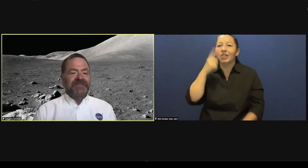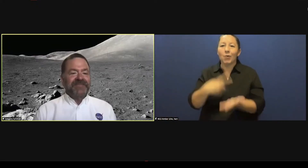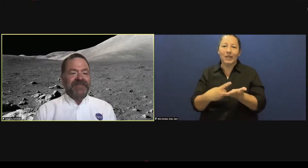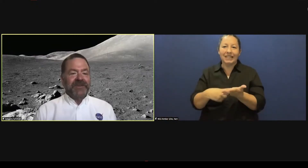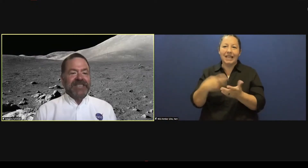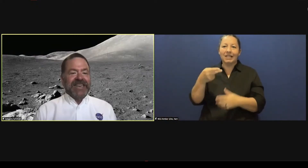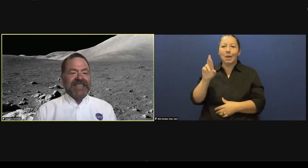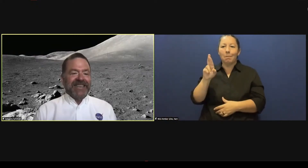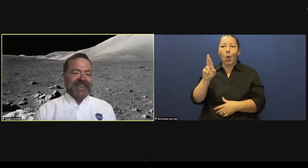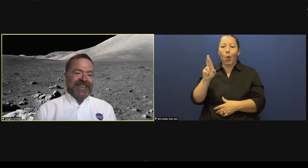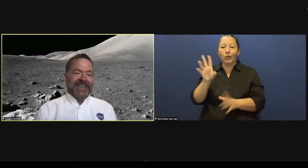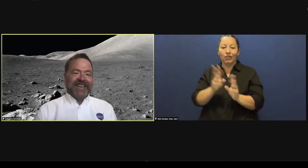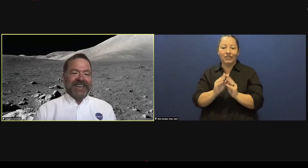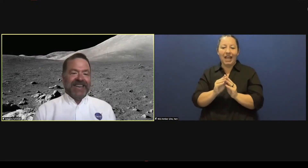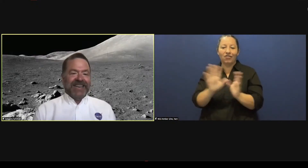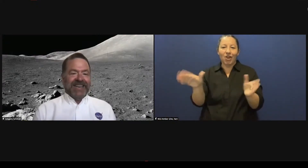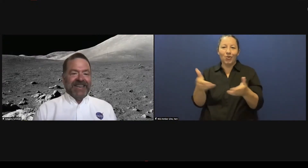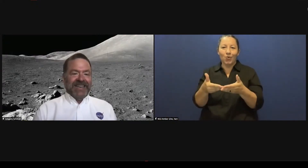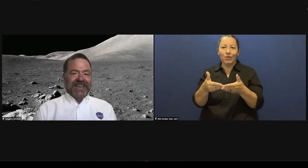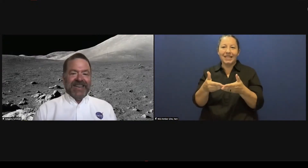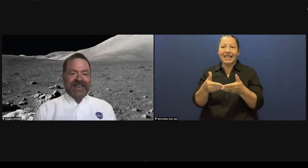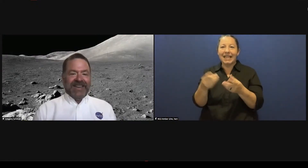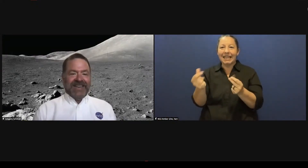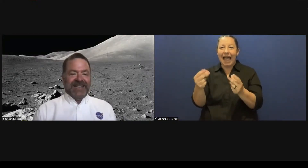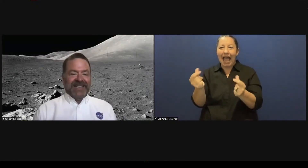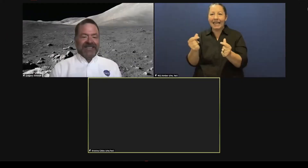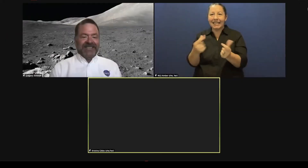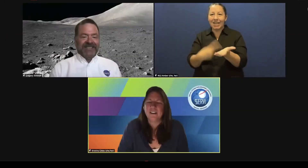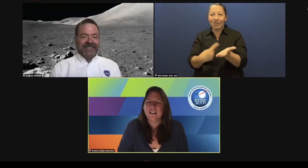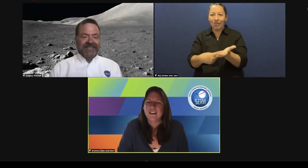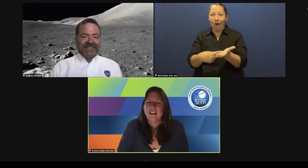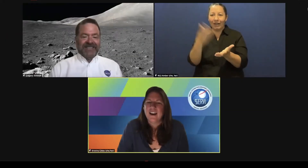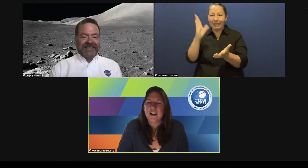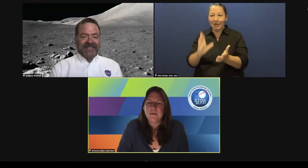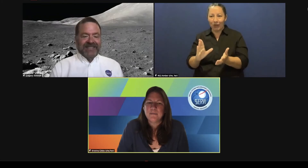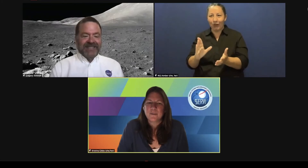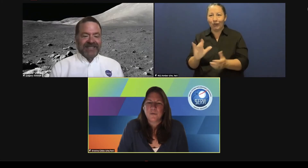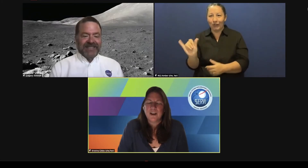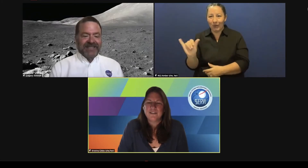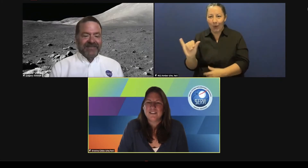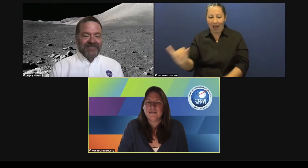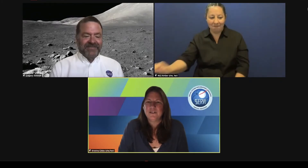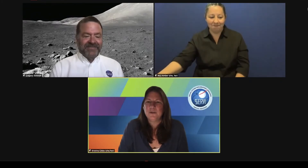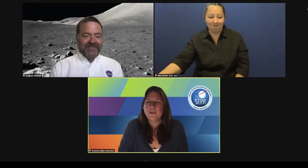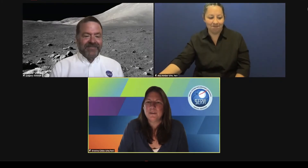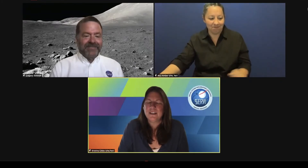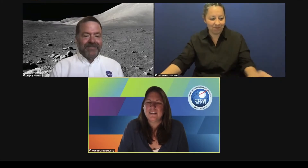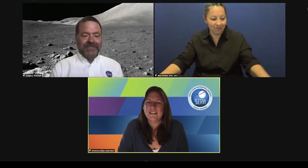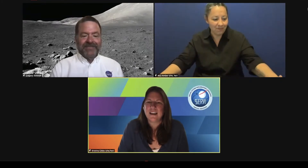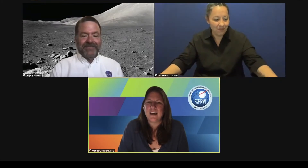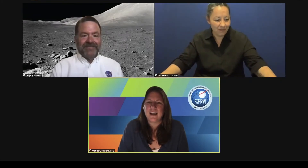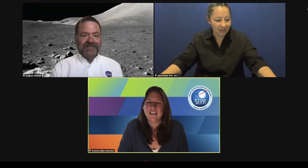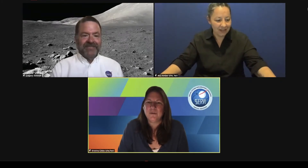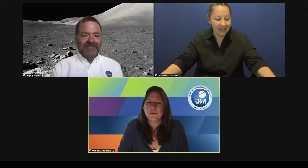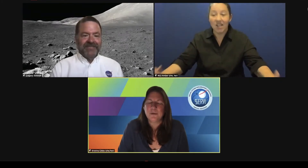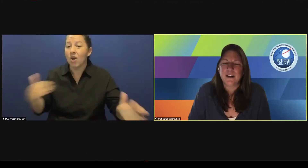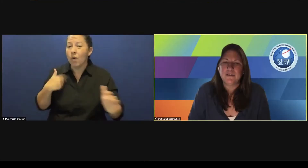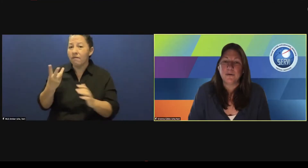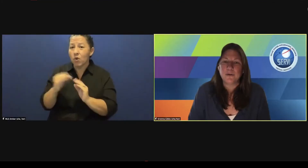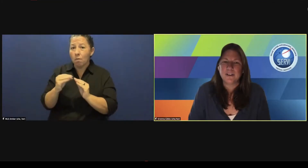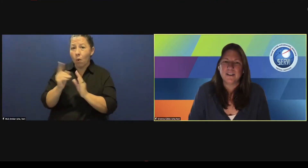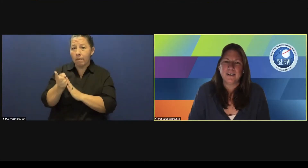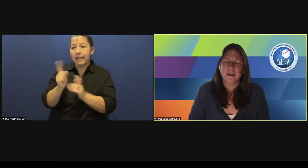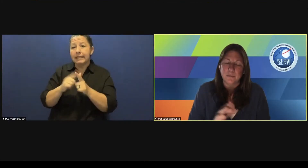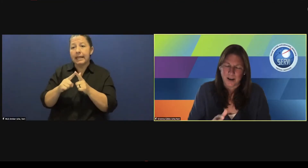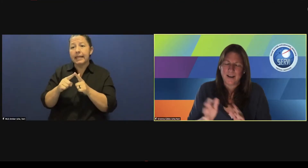speakers. Christina. Thanks, Greg, and hello to everybody. We have just a few more minutes and then we'll